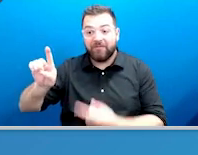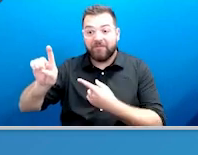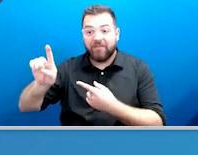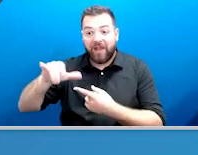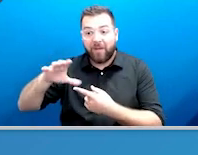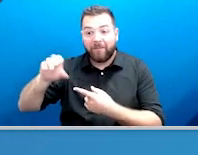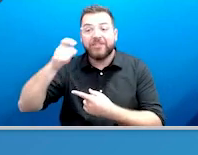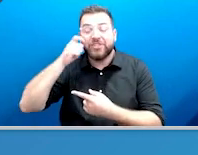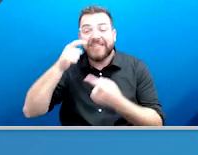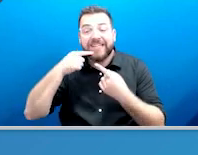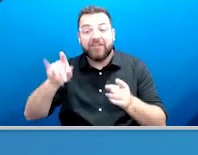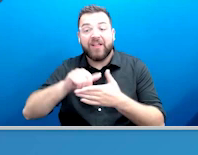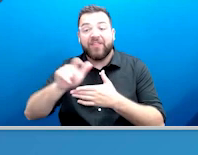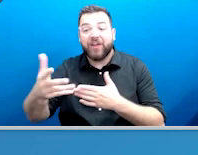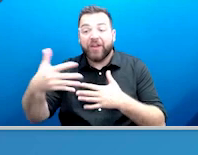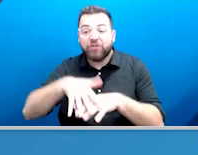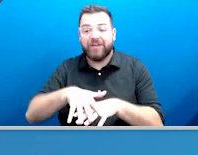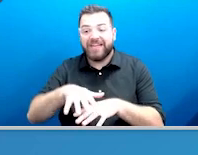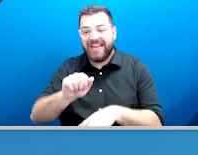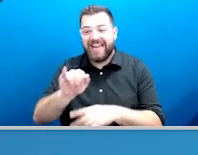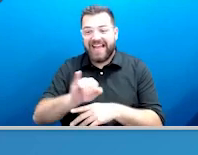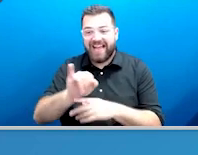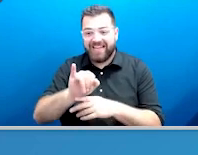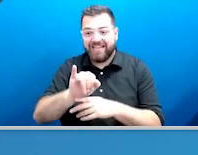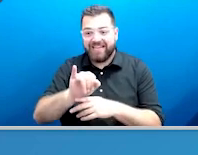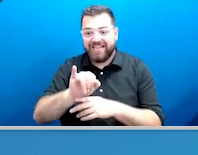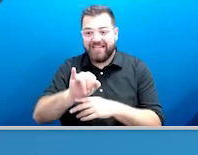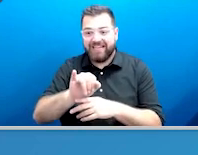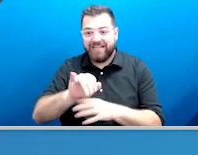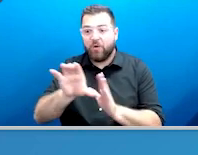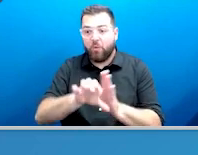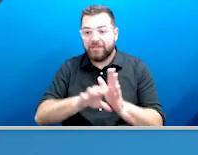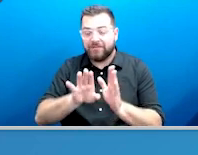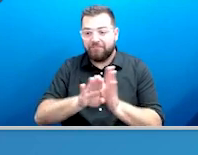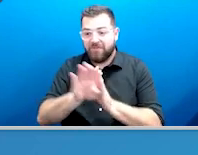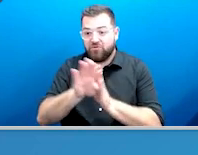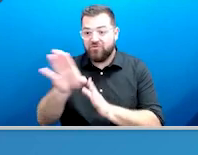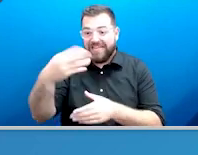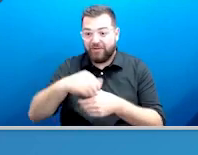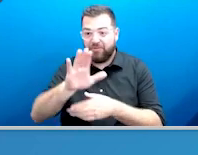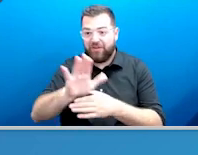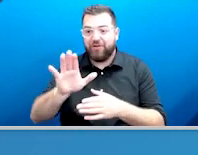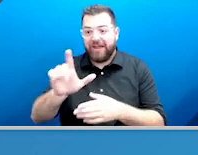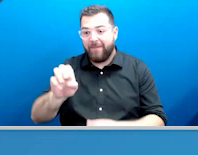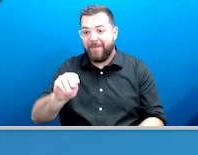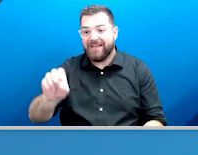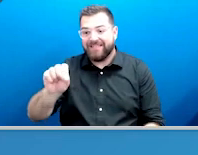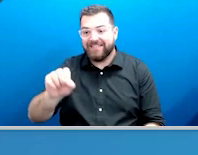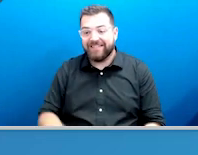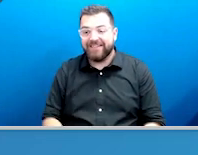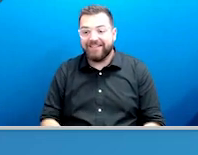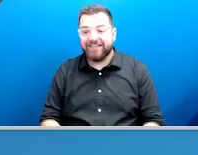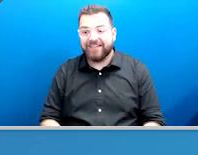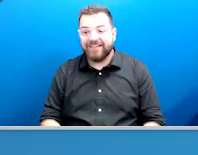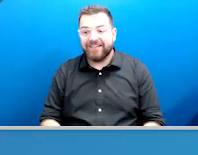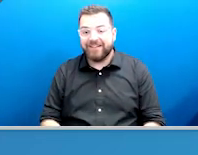integrating AI course builder into their learning management system. And I just watched, right